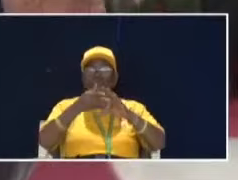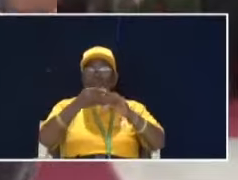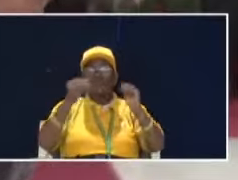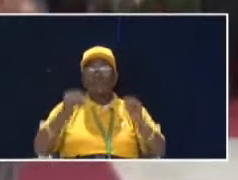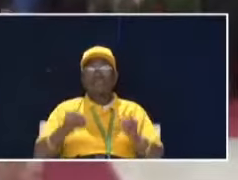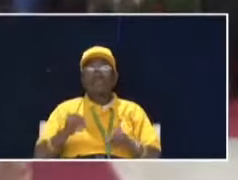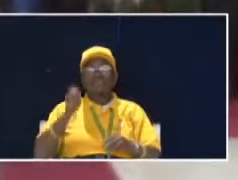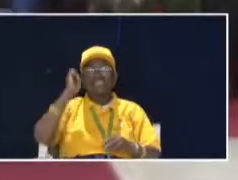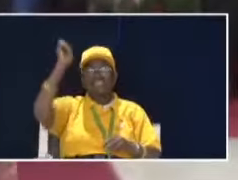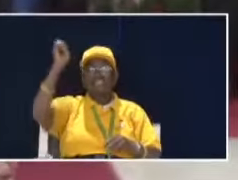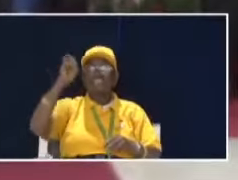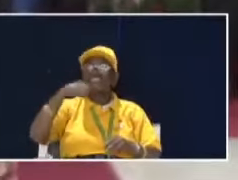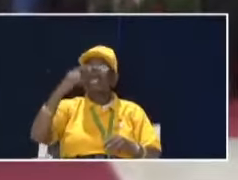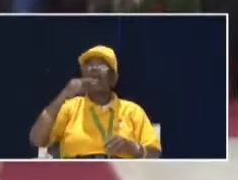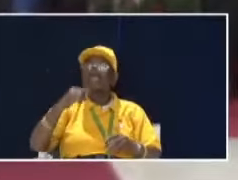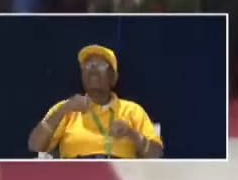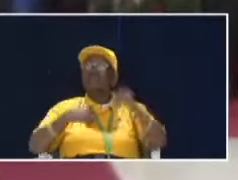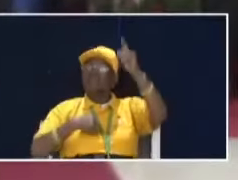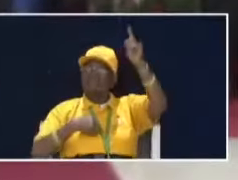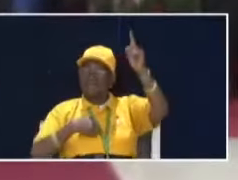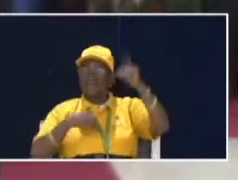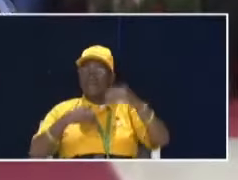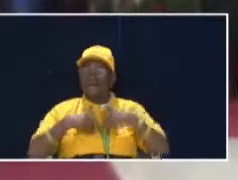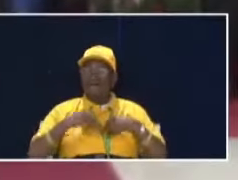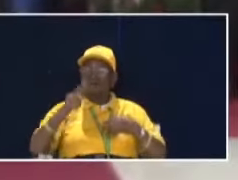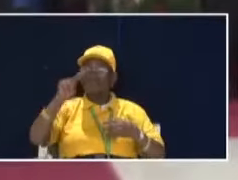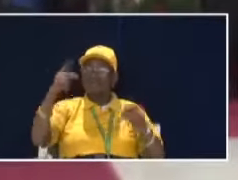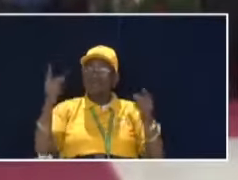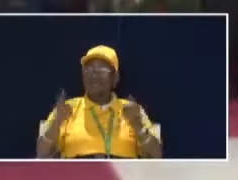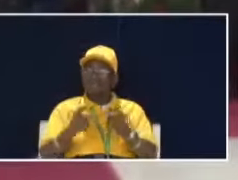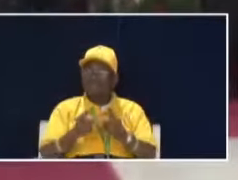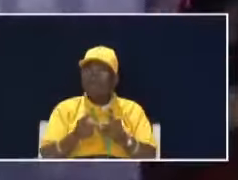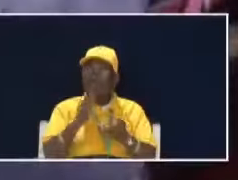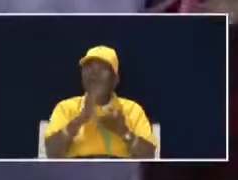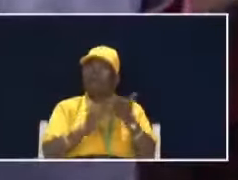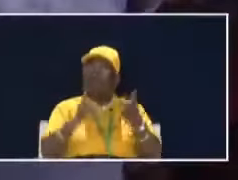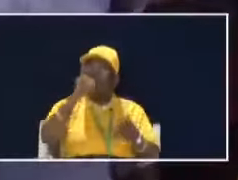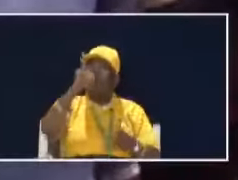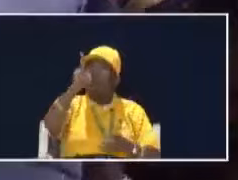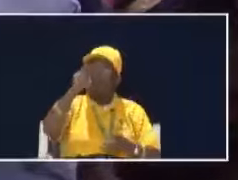He said, I have repositioned someone who will help you.